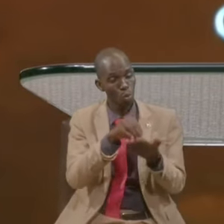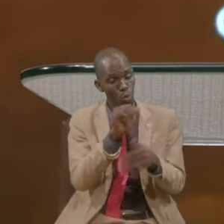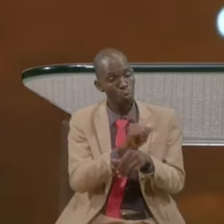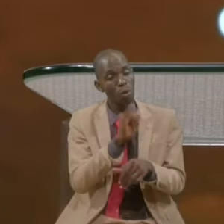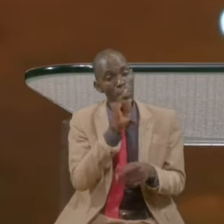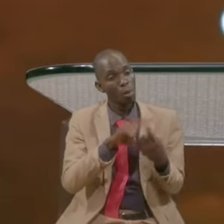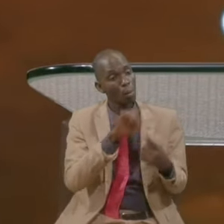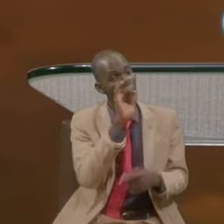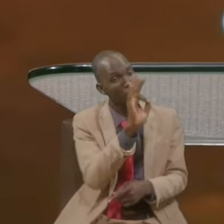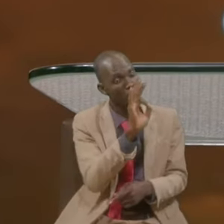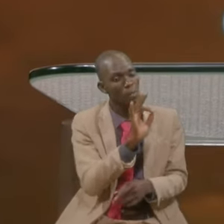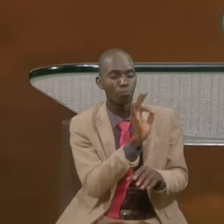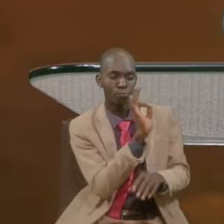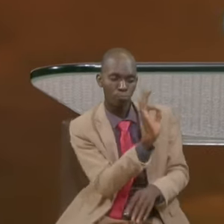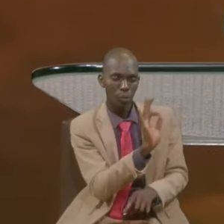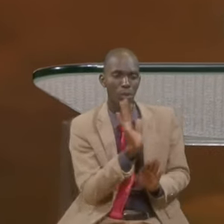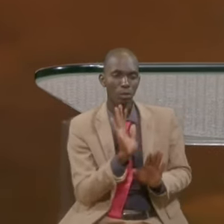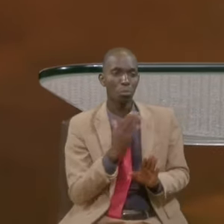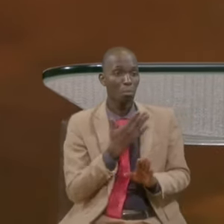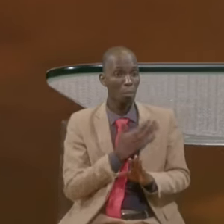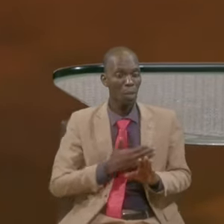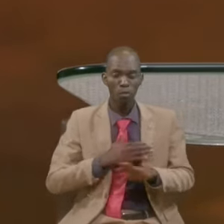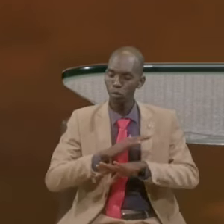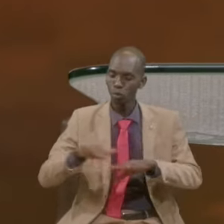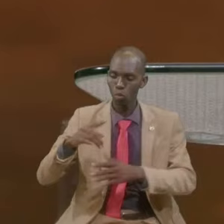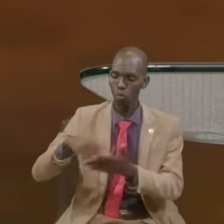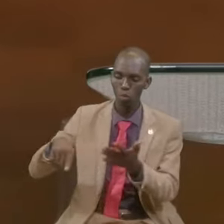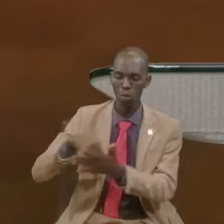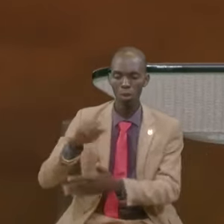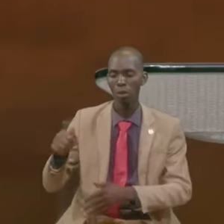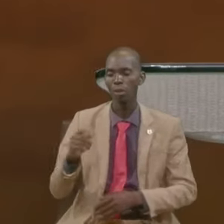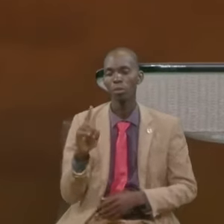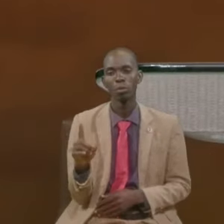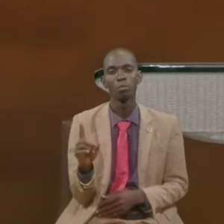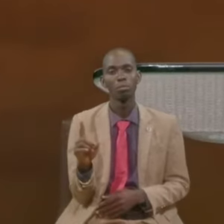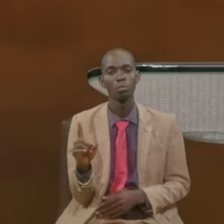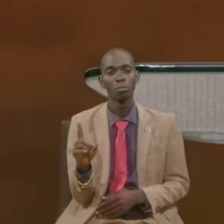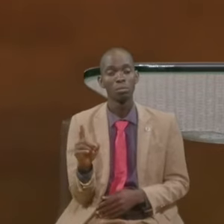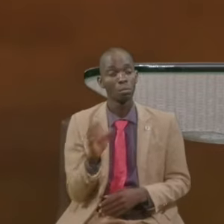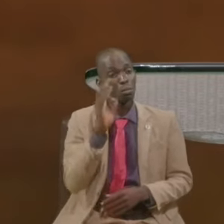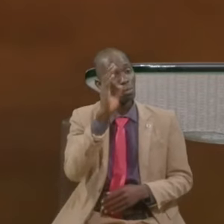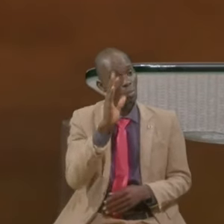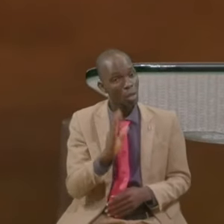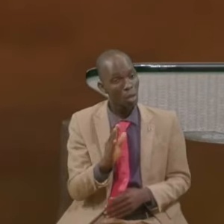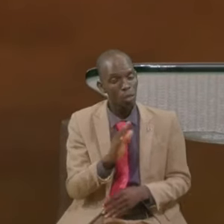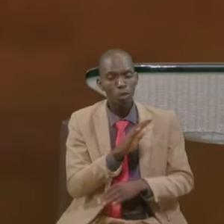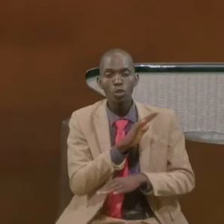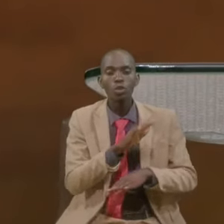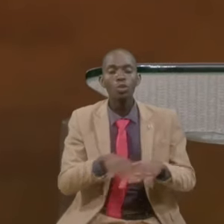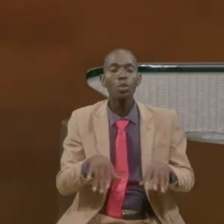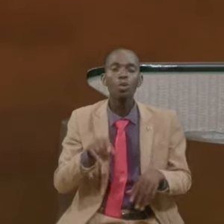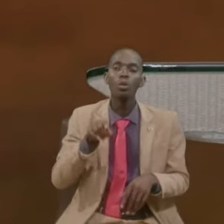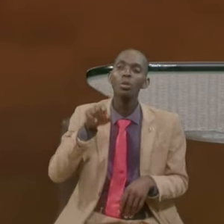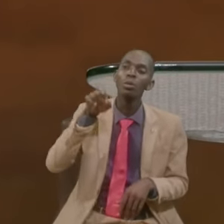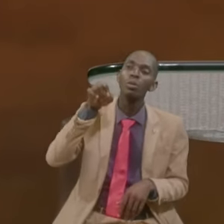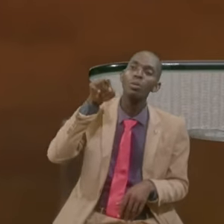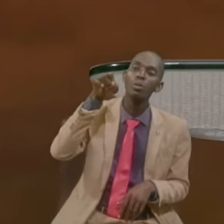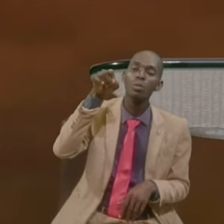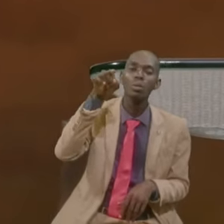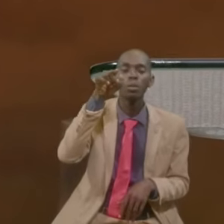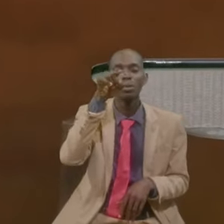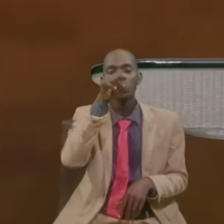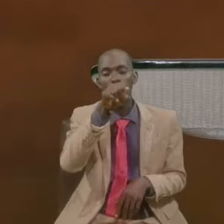word. But don't correct anybody. Don't point the right way